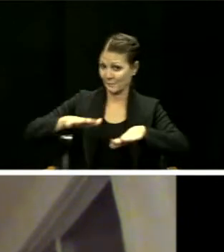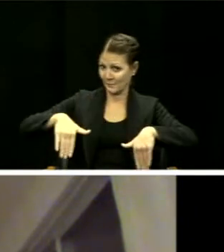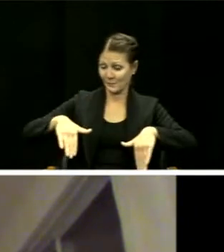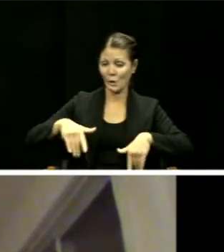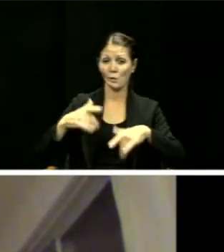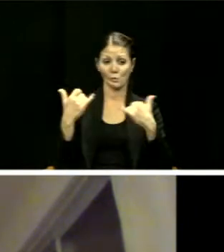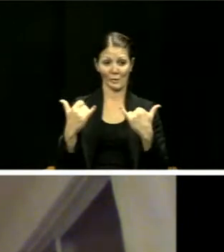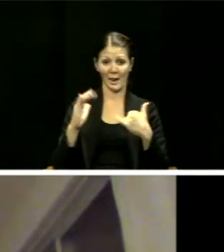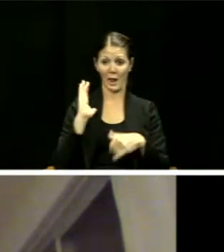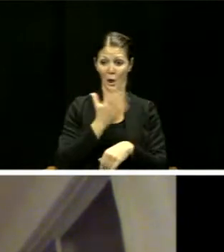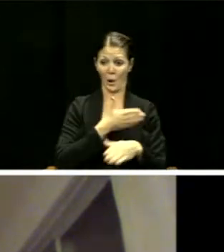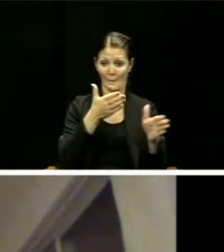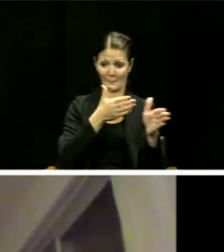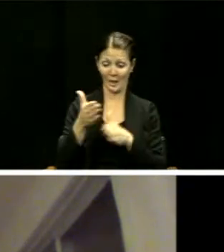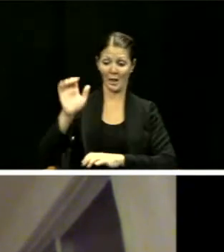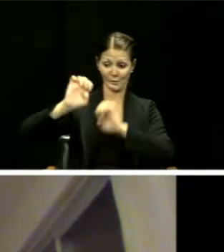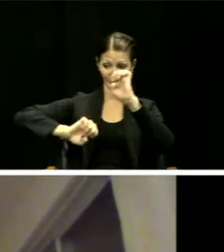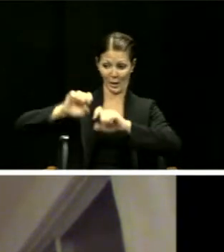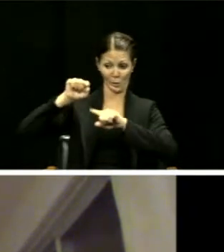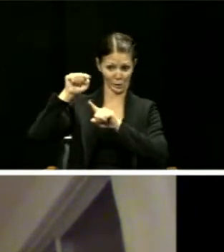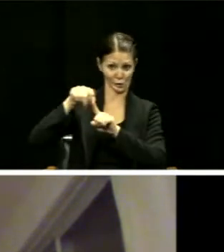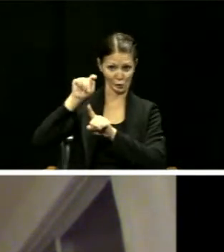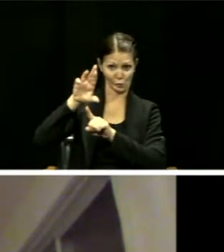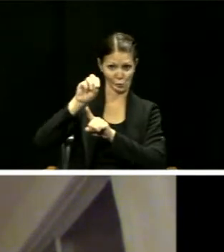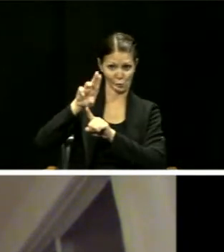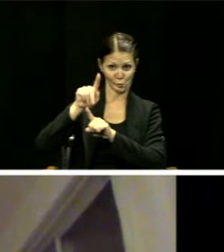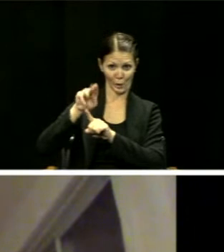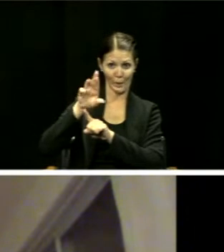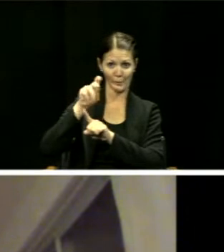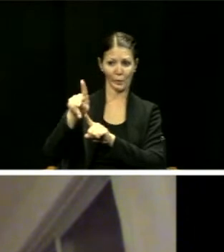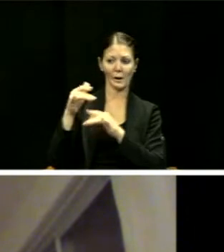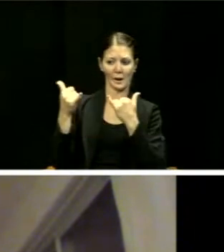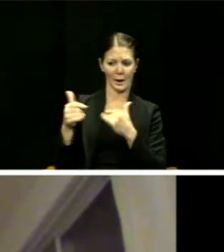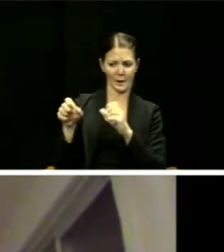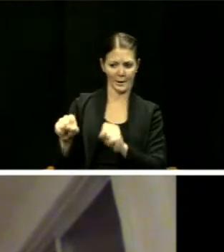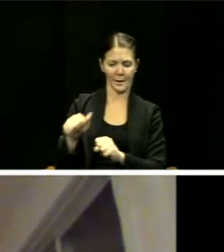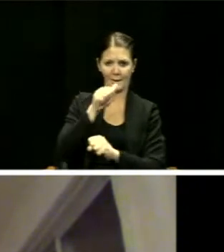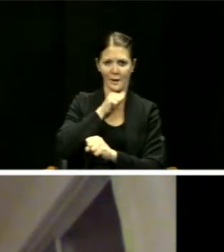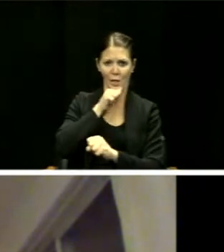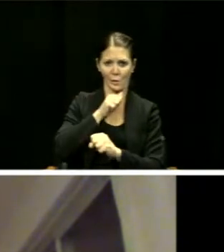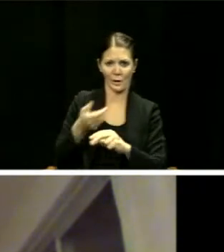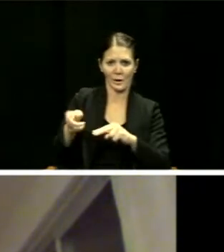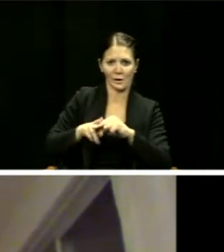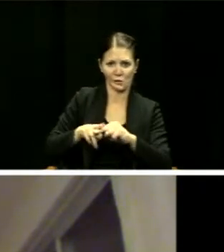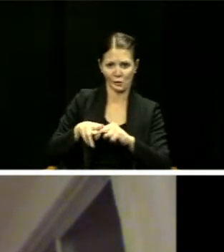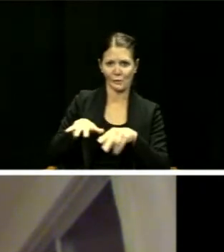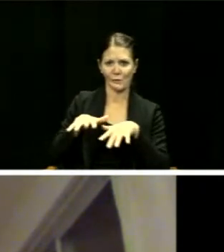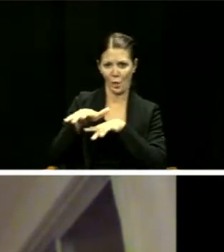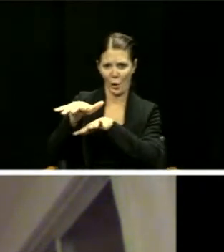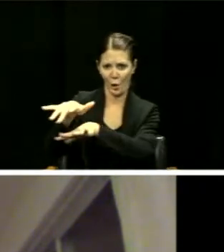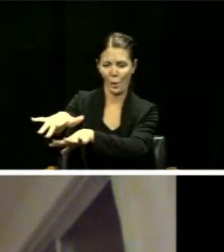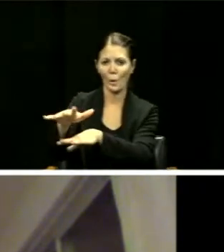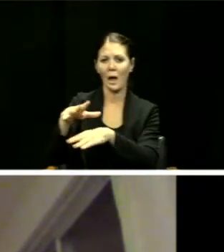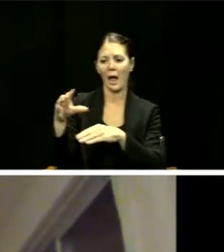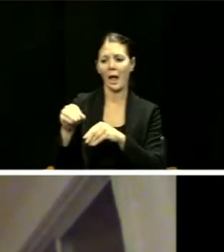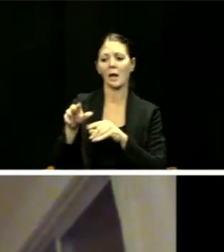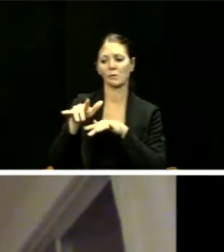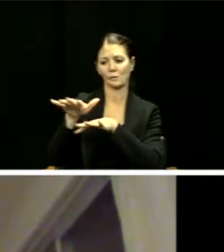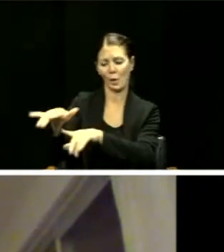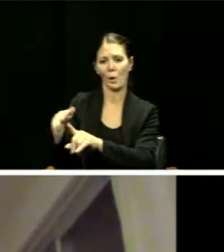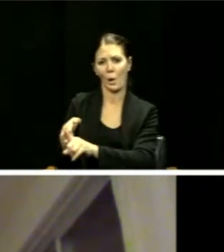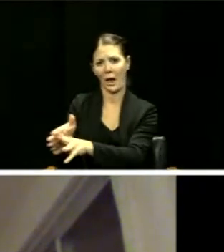was to evaluate Trout Brook so that it can take the additional flow and to bring the additional flow to Trout Brook.